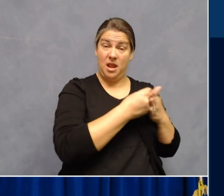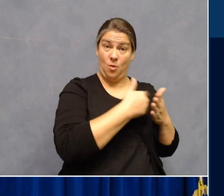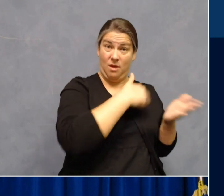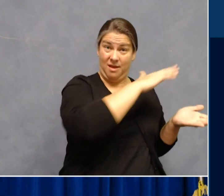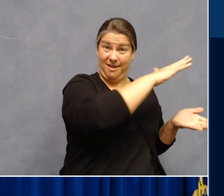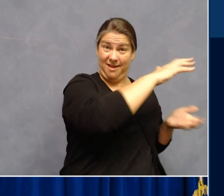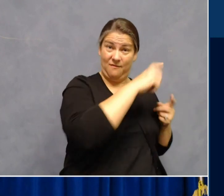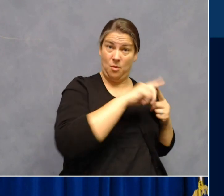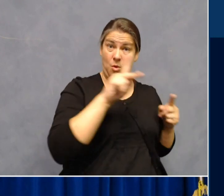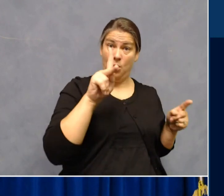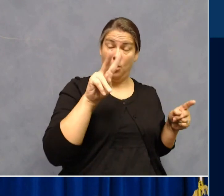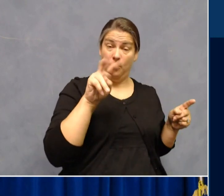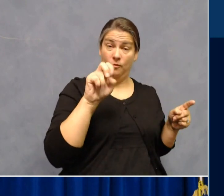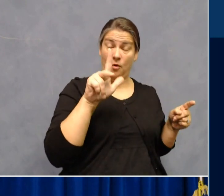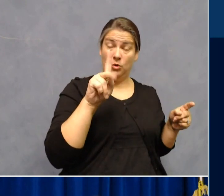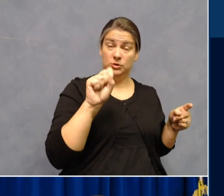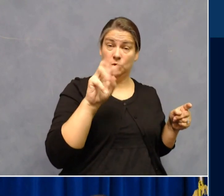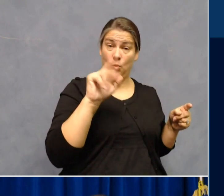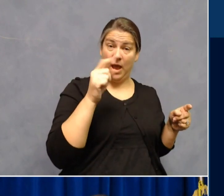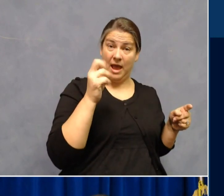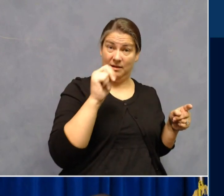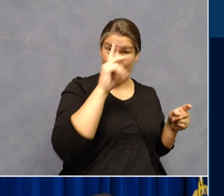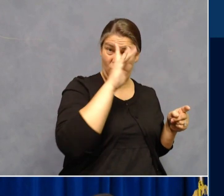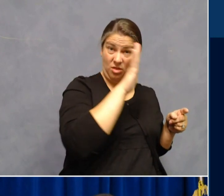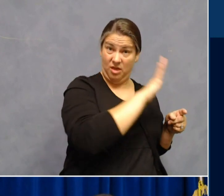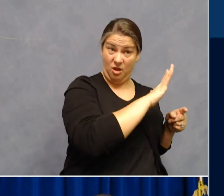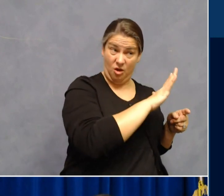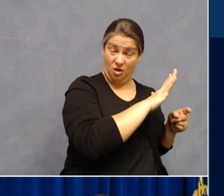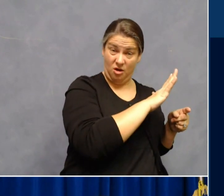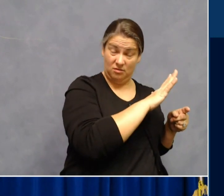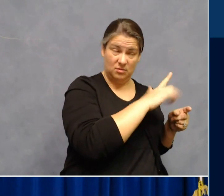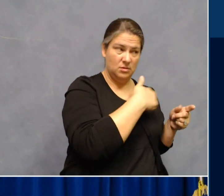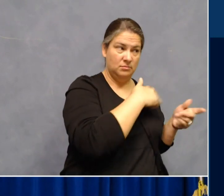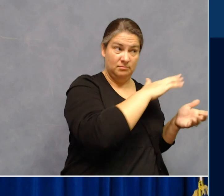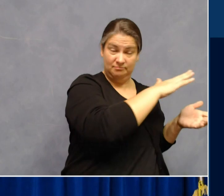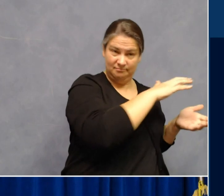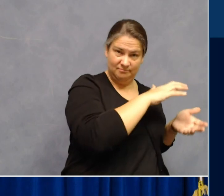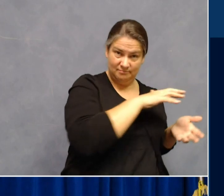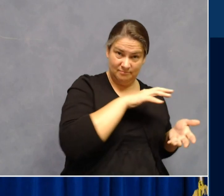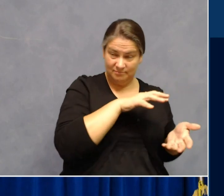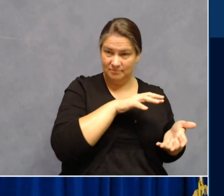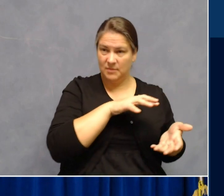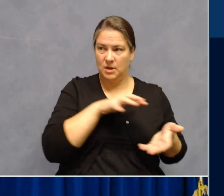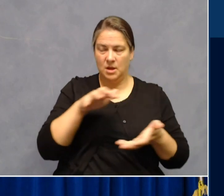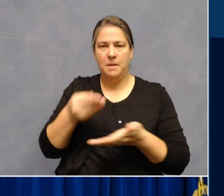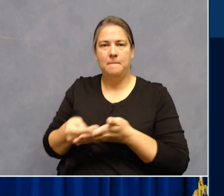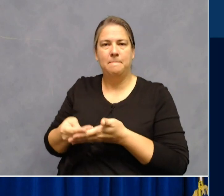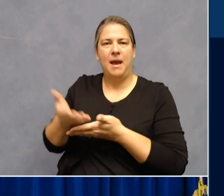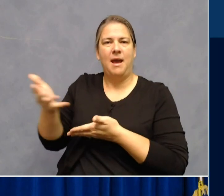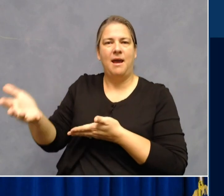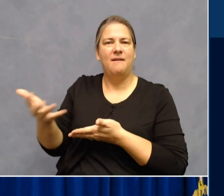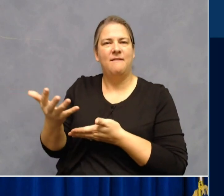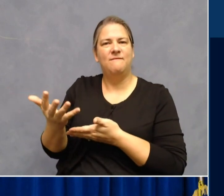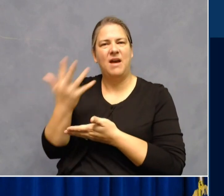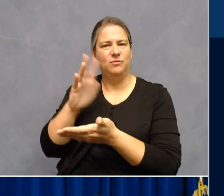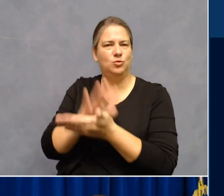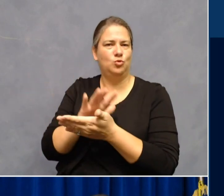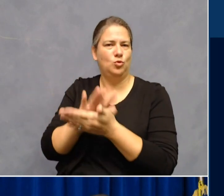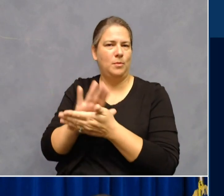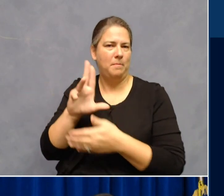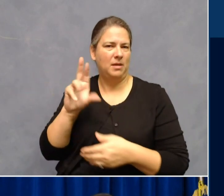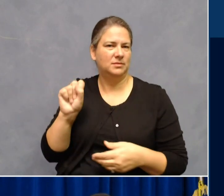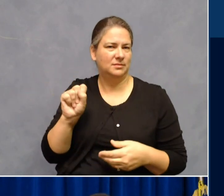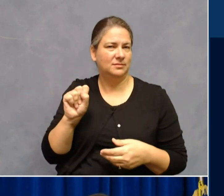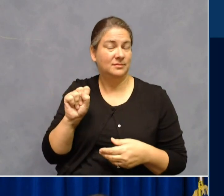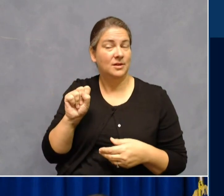districts for up to 50% of the cost of replacing up to 5 school buses. Kentucky has long been a leader on energy, and funding like